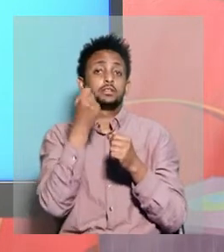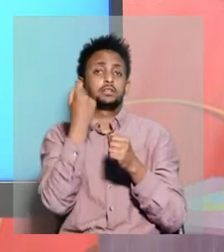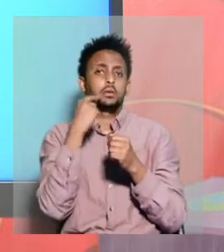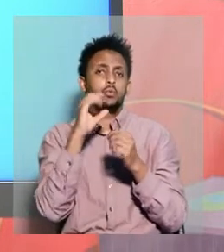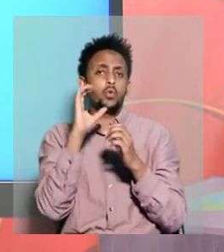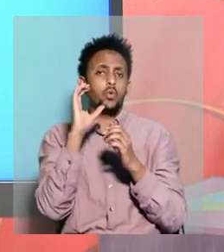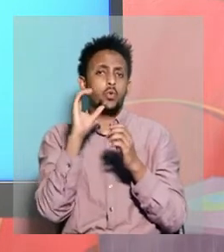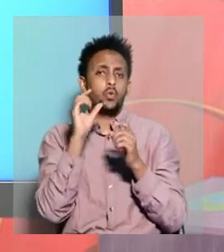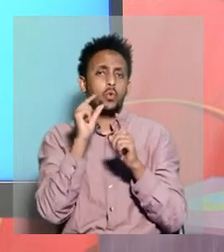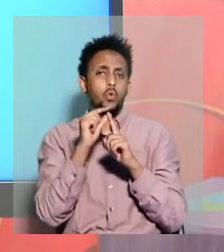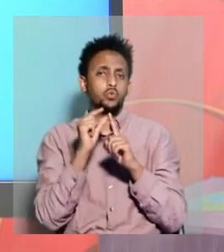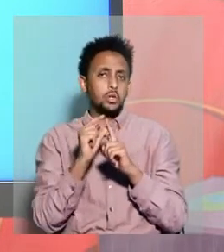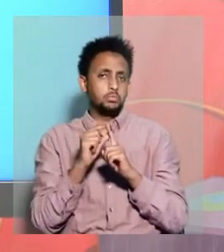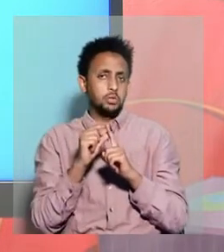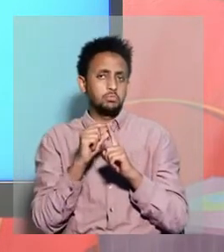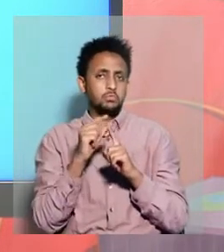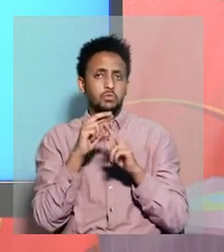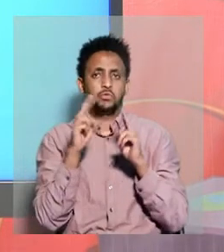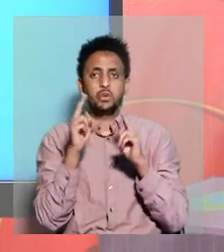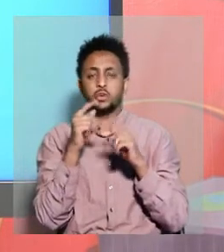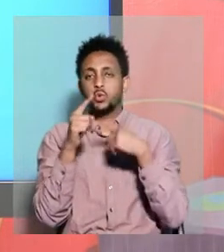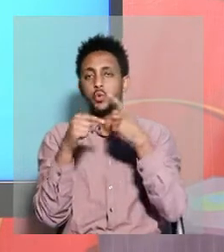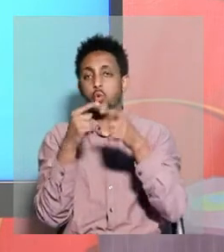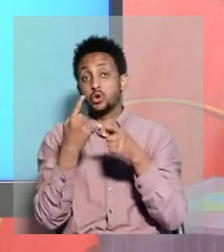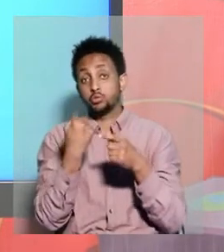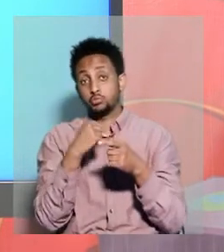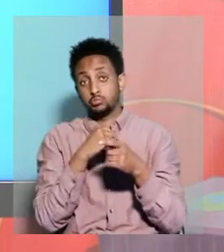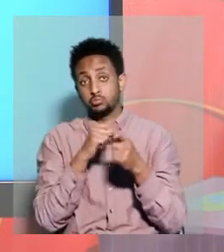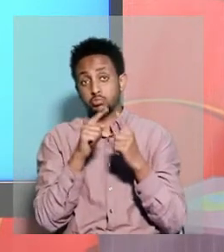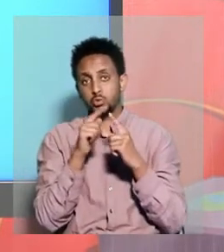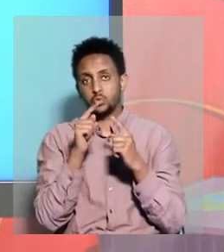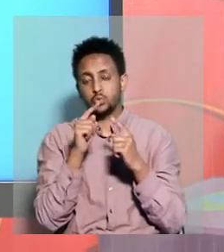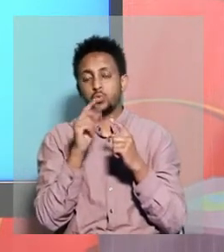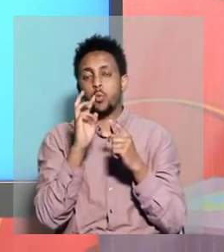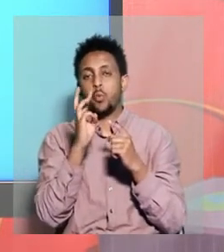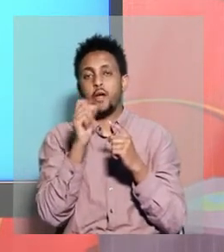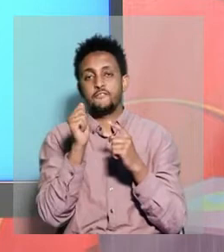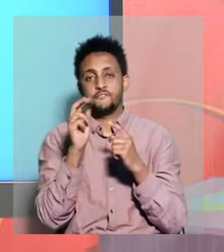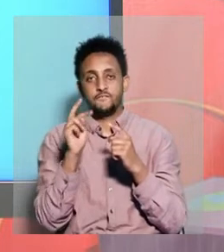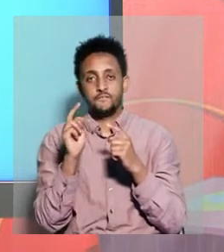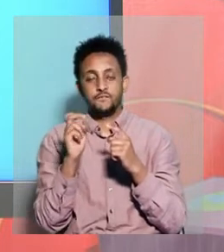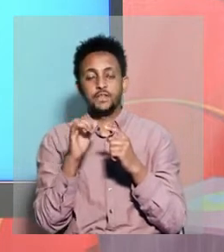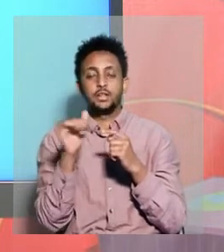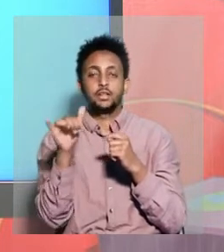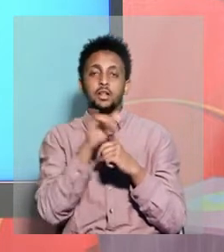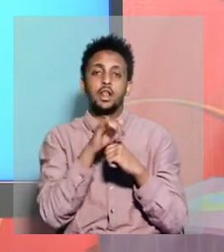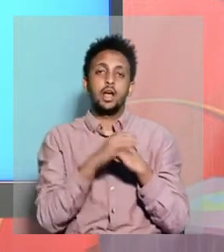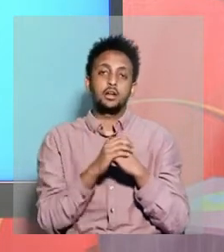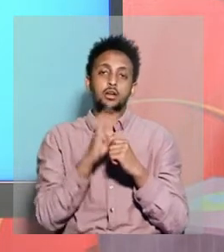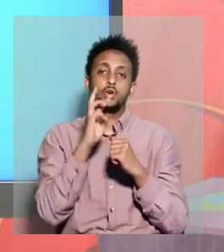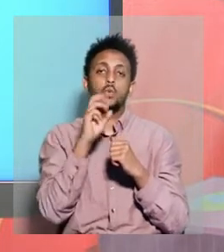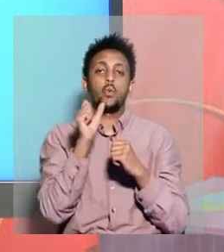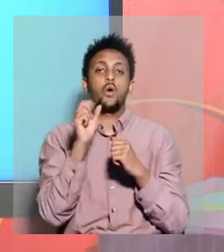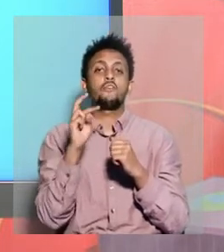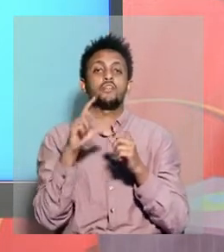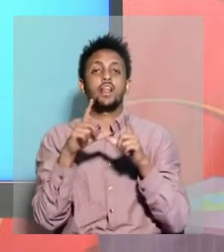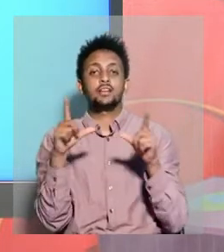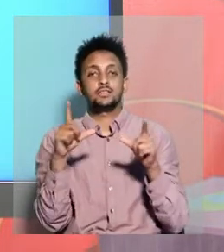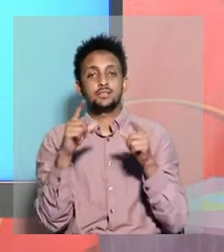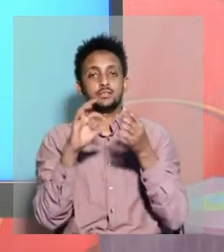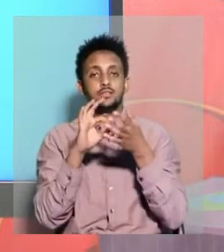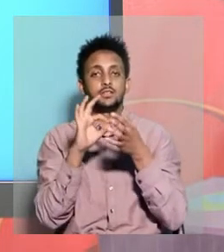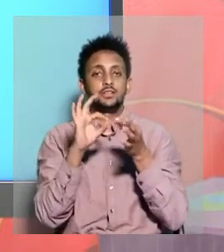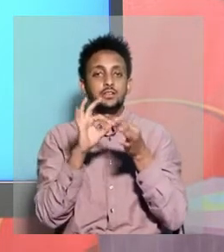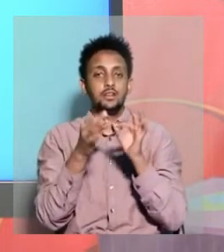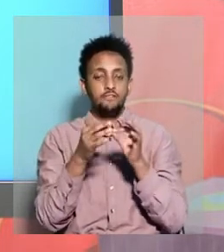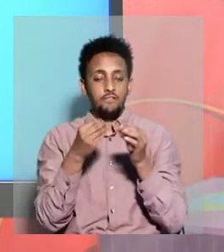of the common terms that are we going to use for waves, like wavelengths. We have